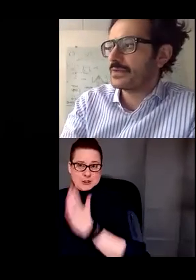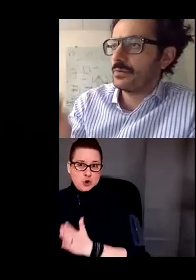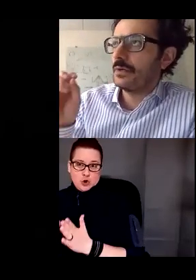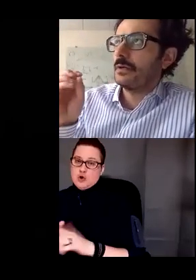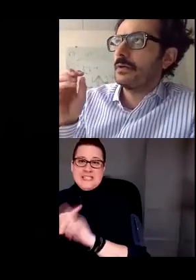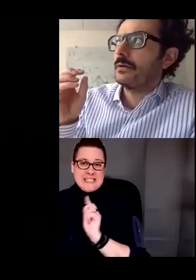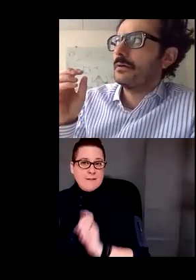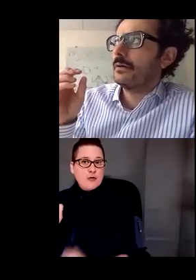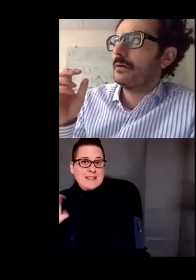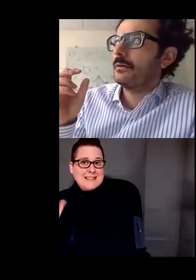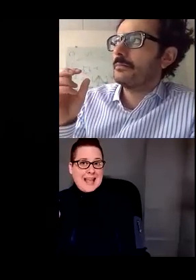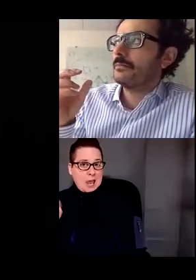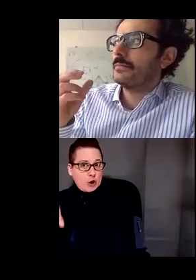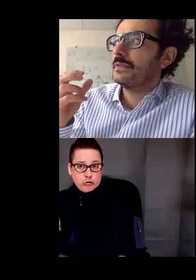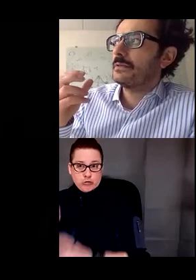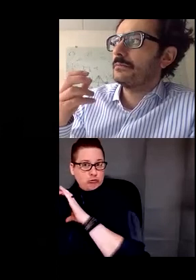scanners. So